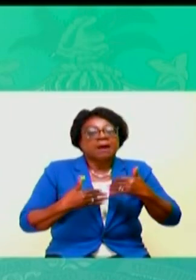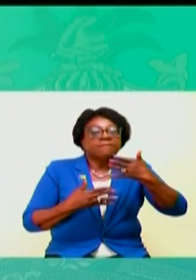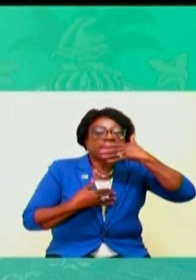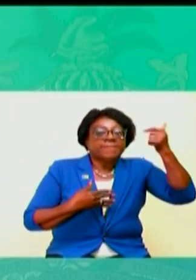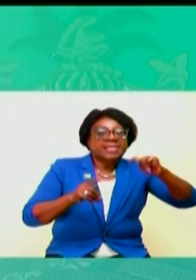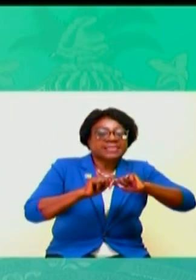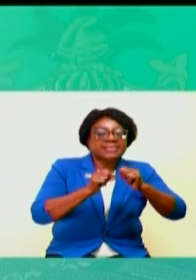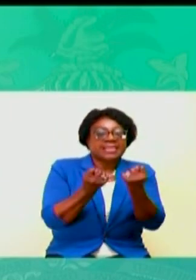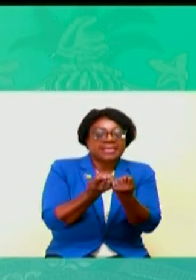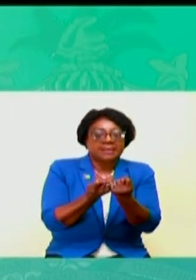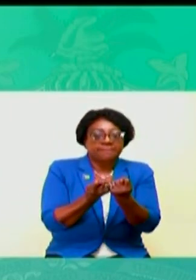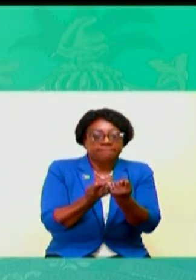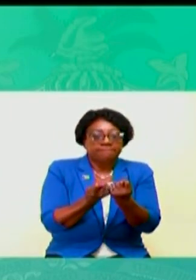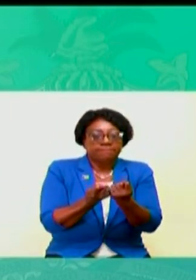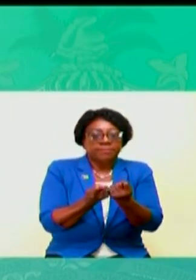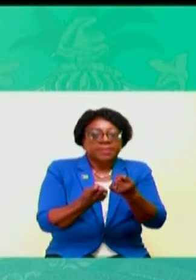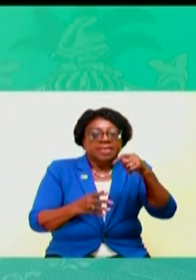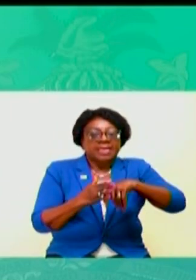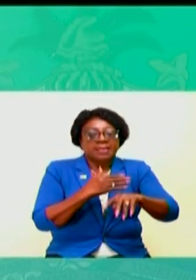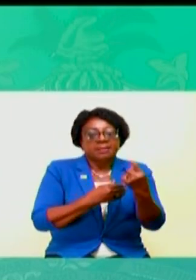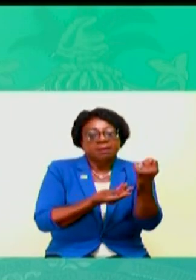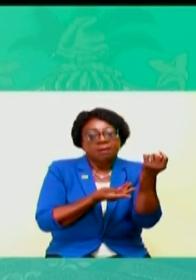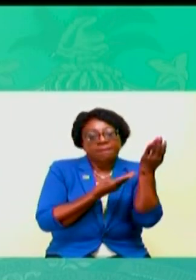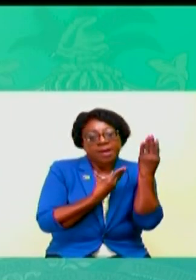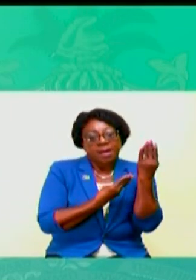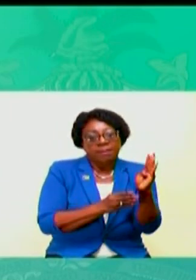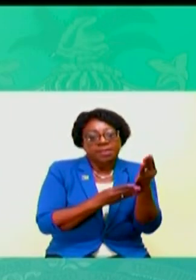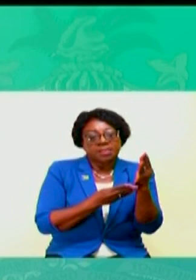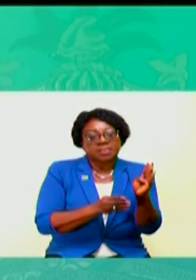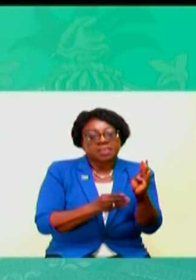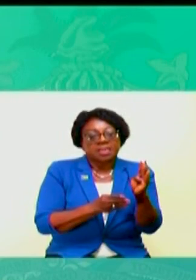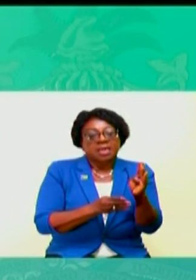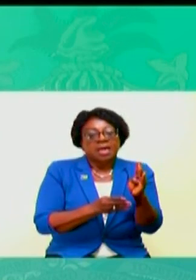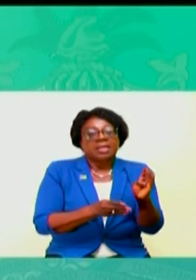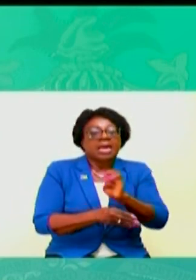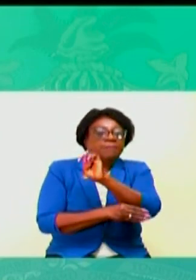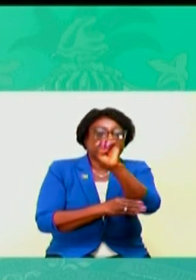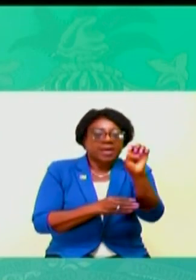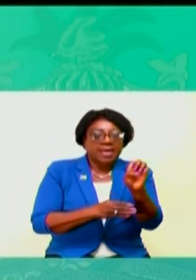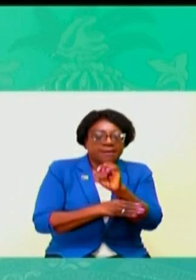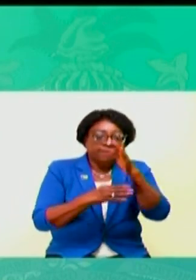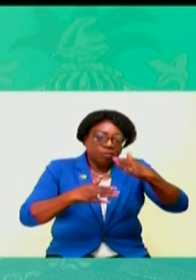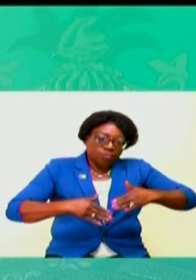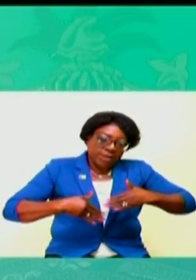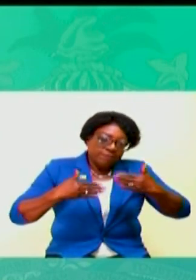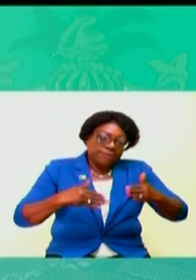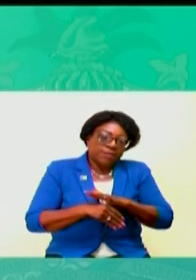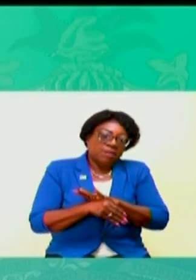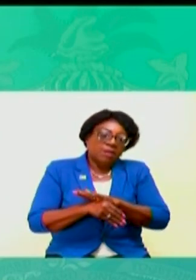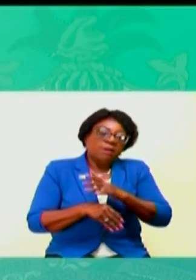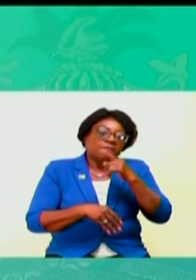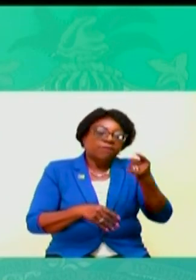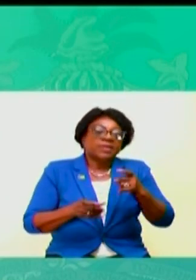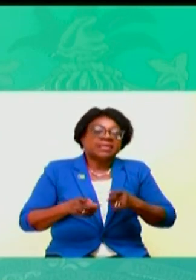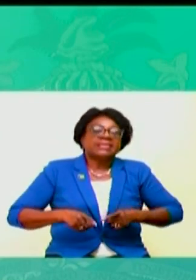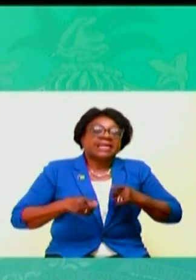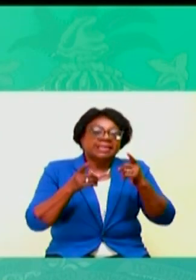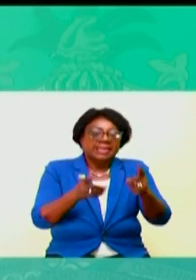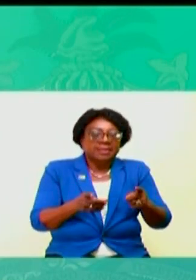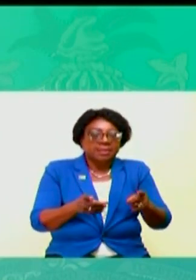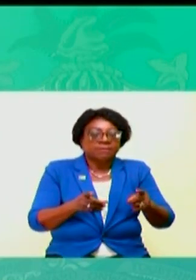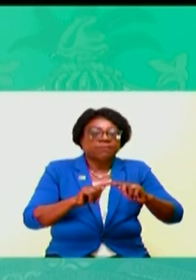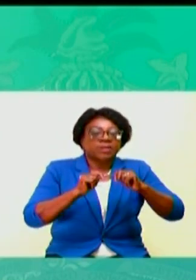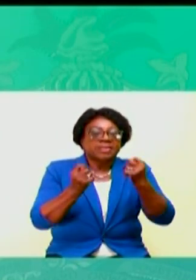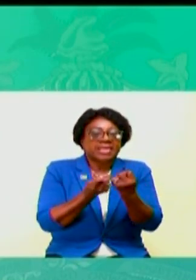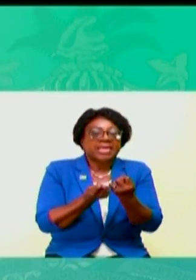team in the Bahamas. Second. And I am forever grateful for the dedication of Team Carmichael.